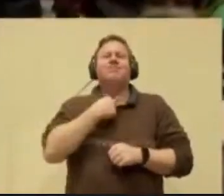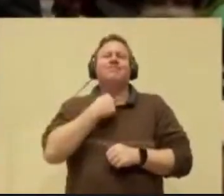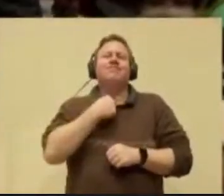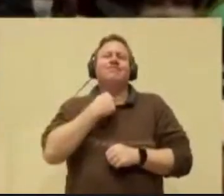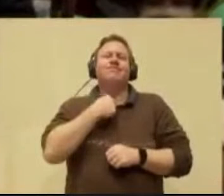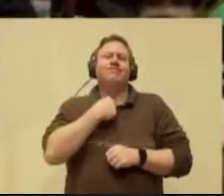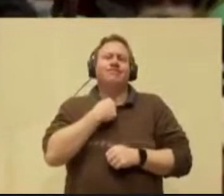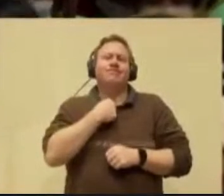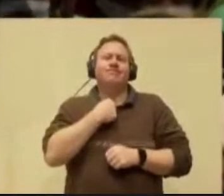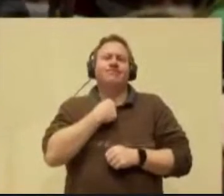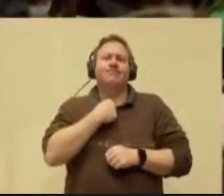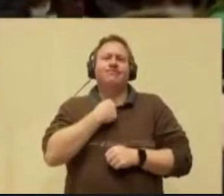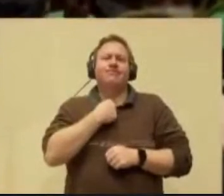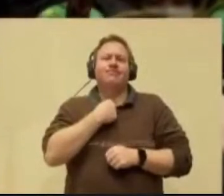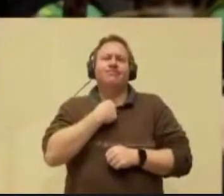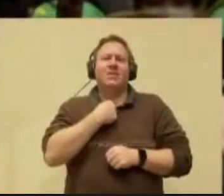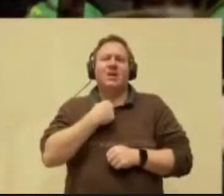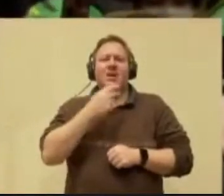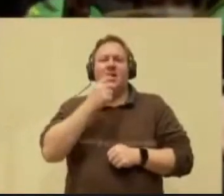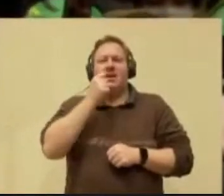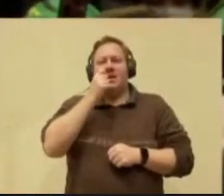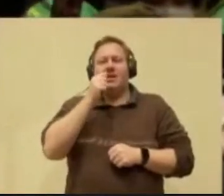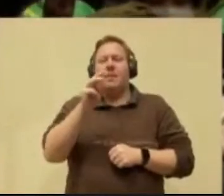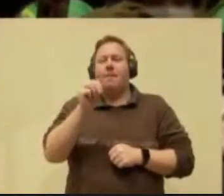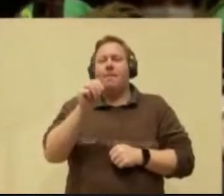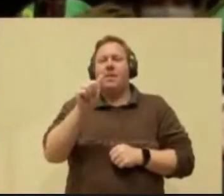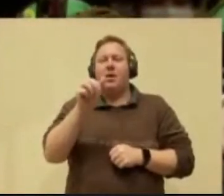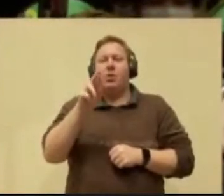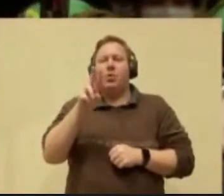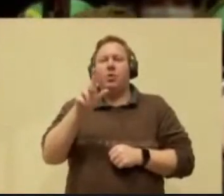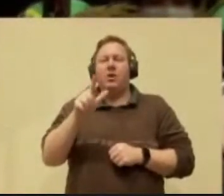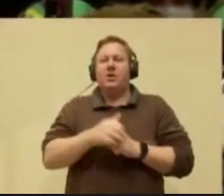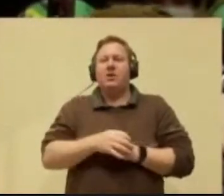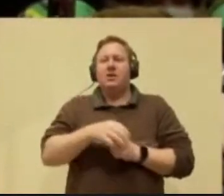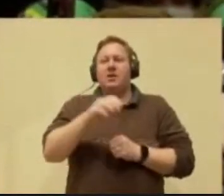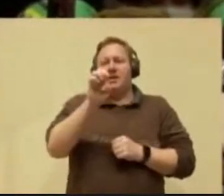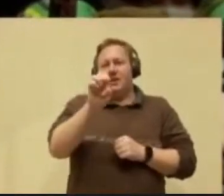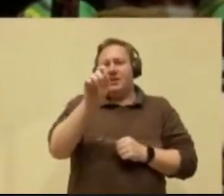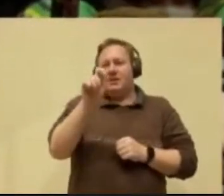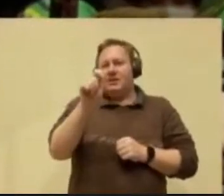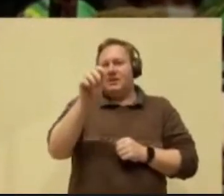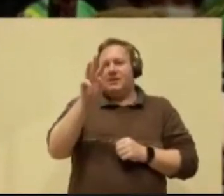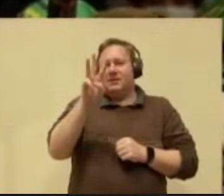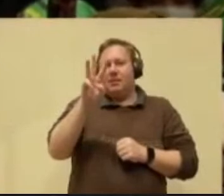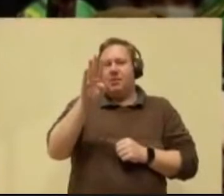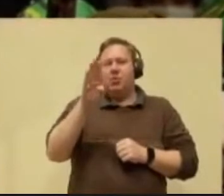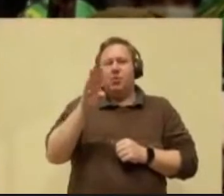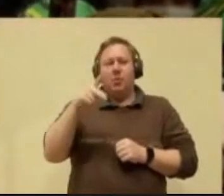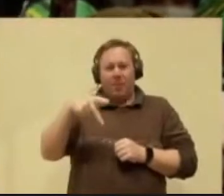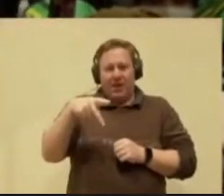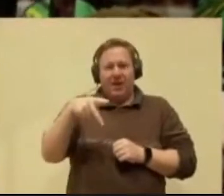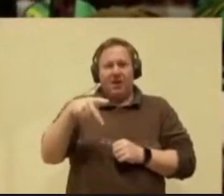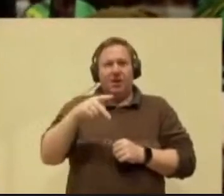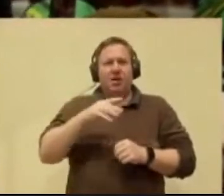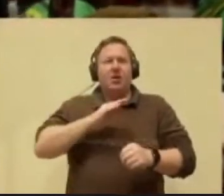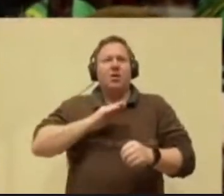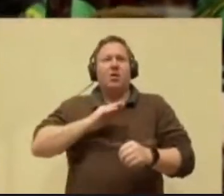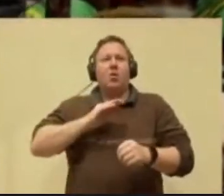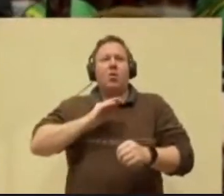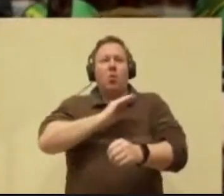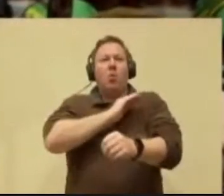that and and the demo roulette said epwp is human empowerment is an